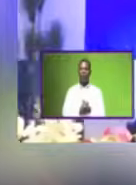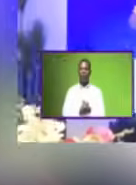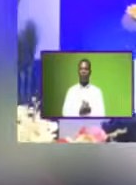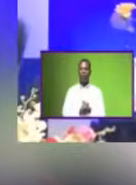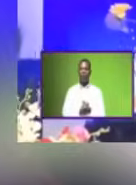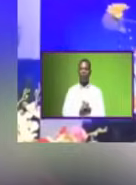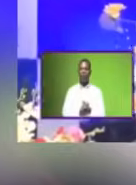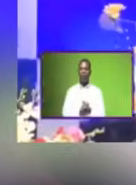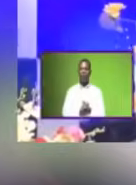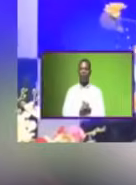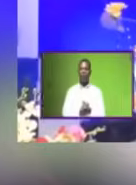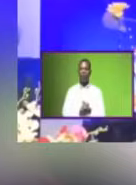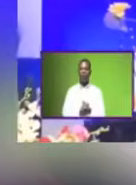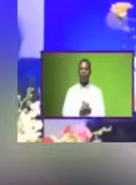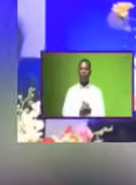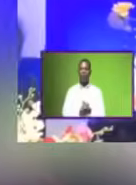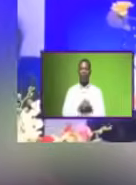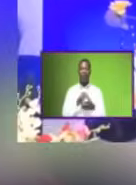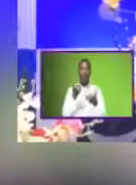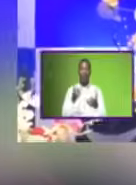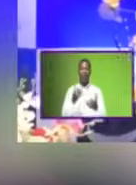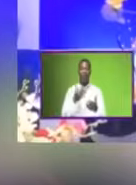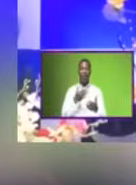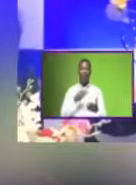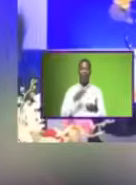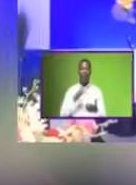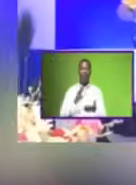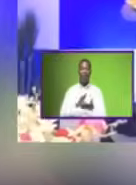mother.